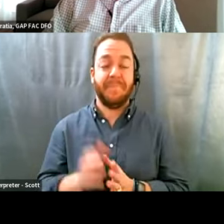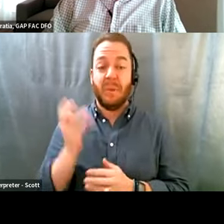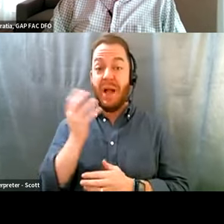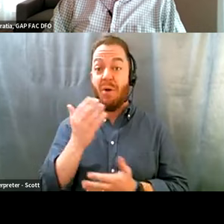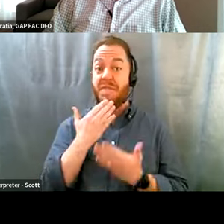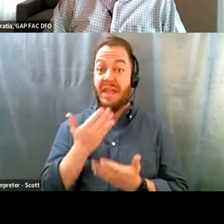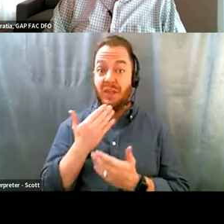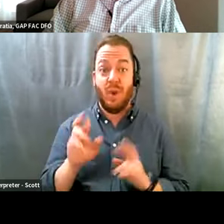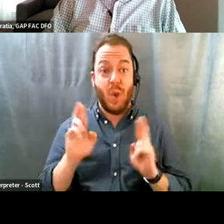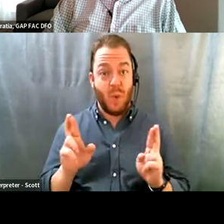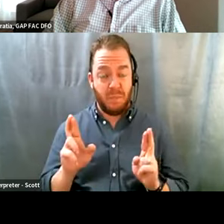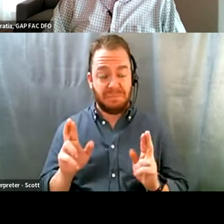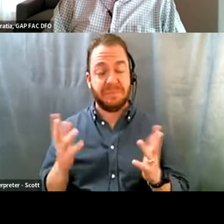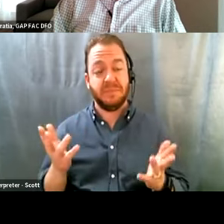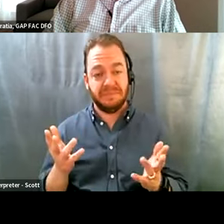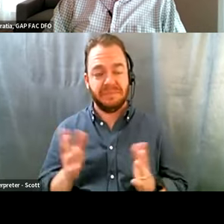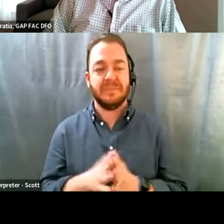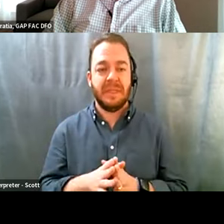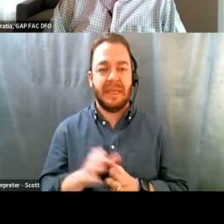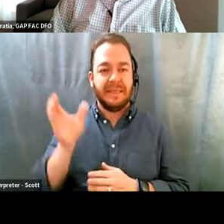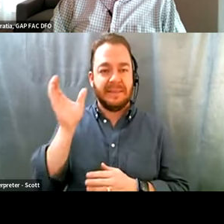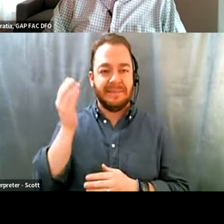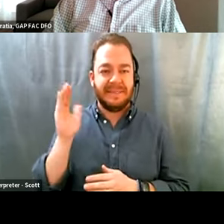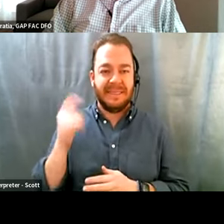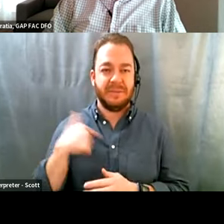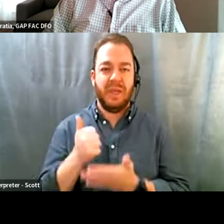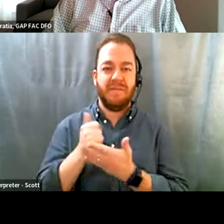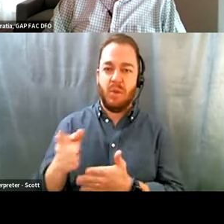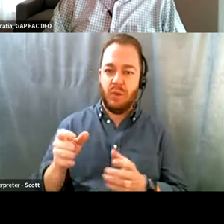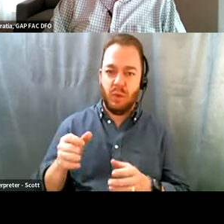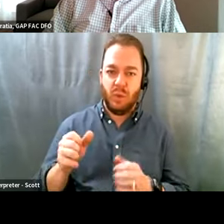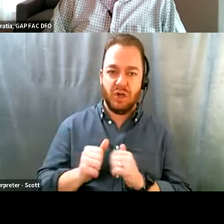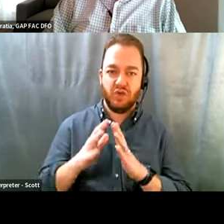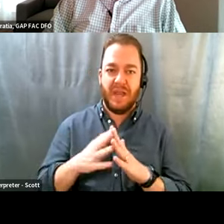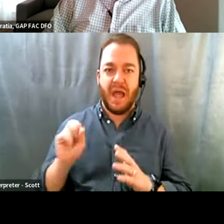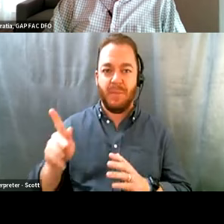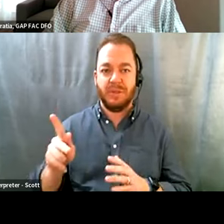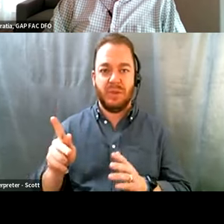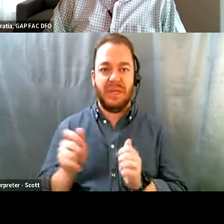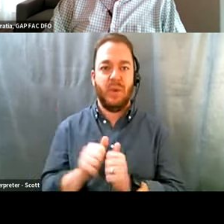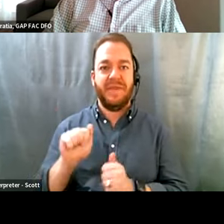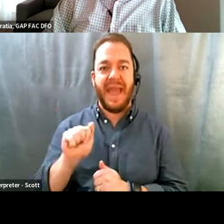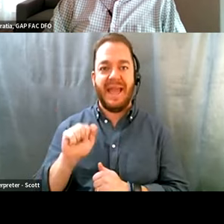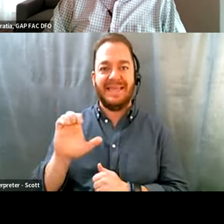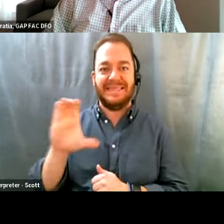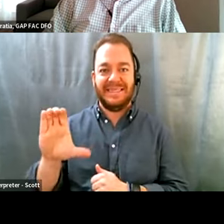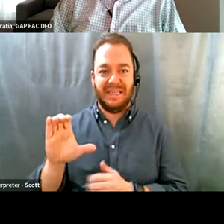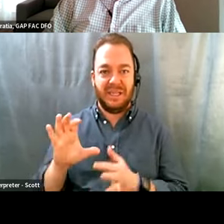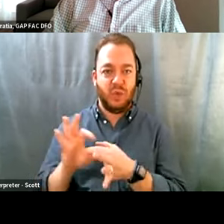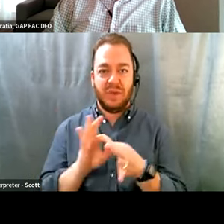you. And hopefully it sounds like, we've helped you create an opportunity with AEC Unite. So two different kind of